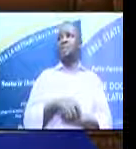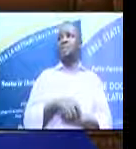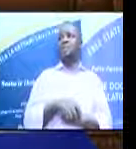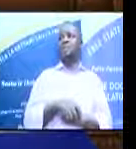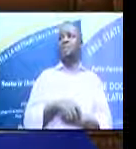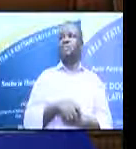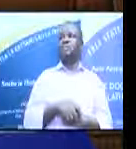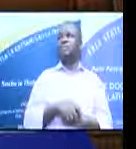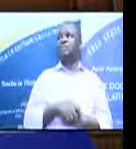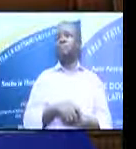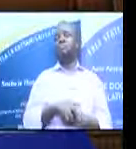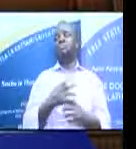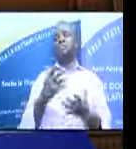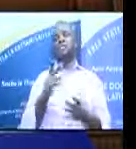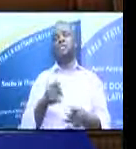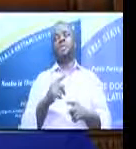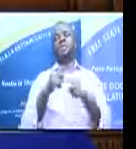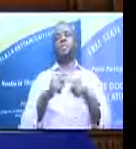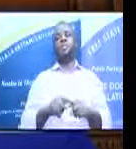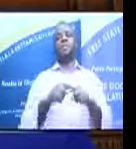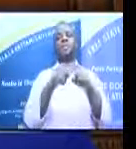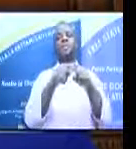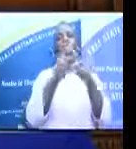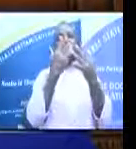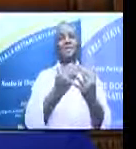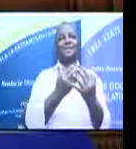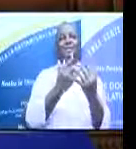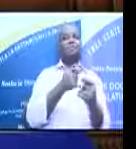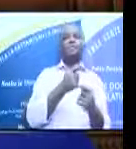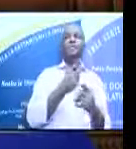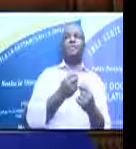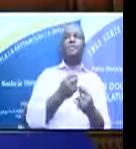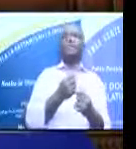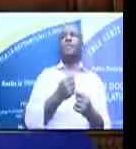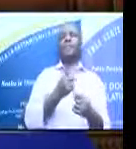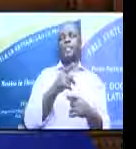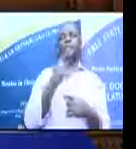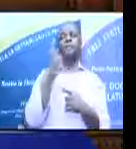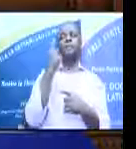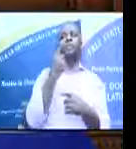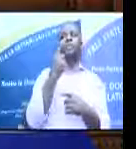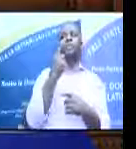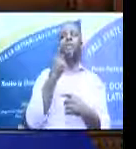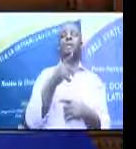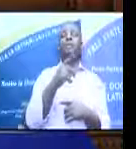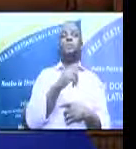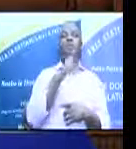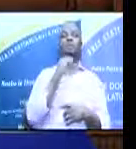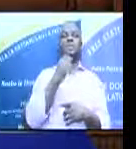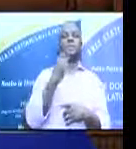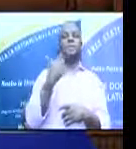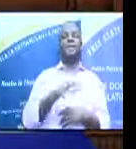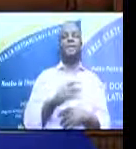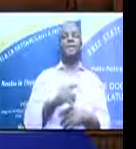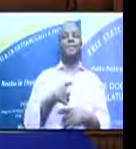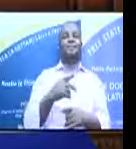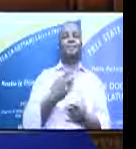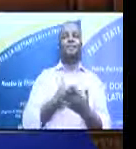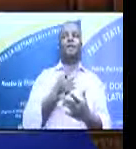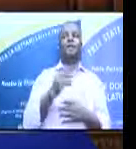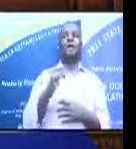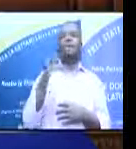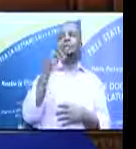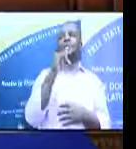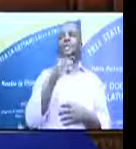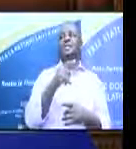also informed by the money that we would be having. We understand that we spent a lot of money, which really